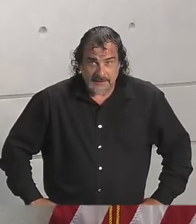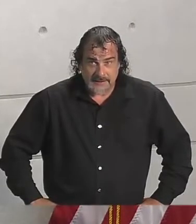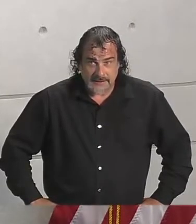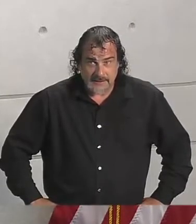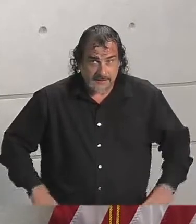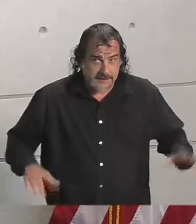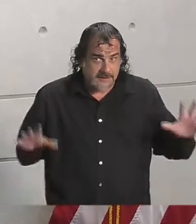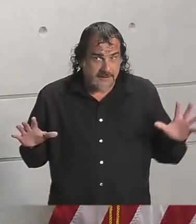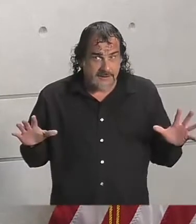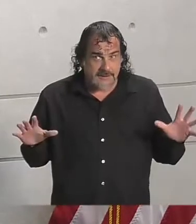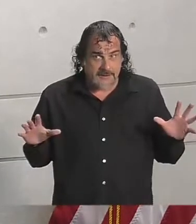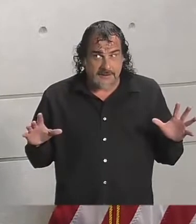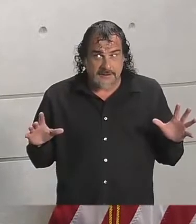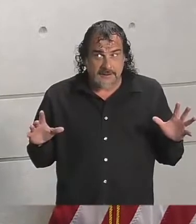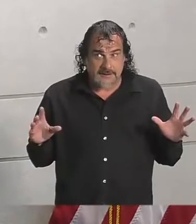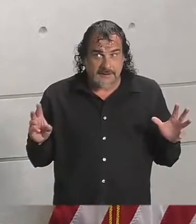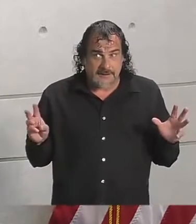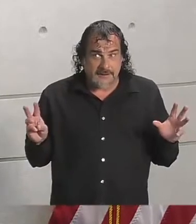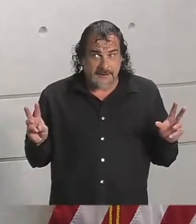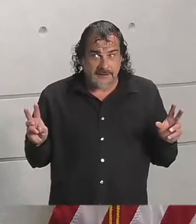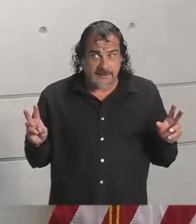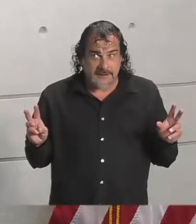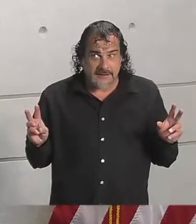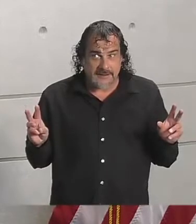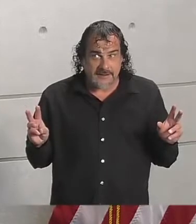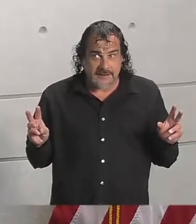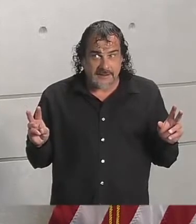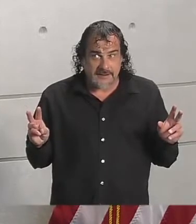Thank you.